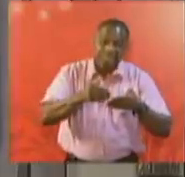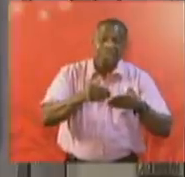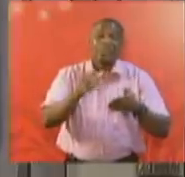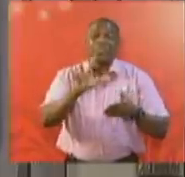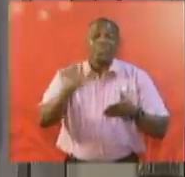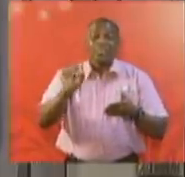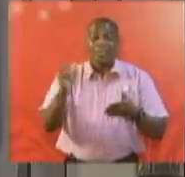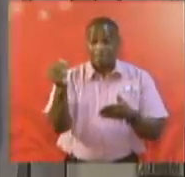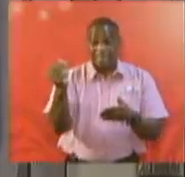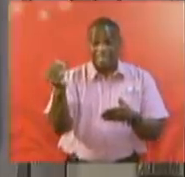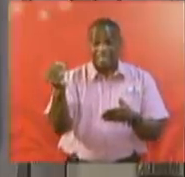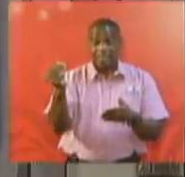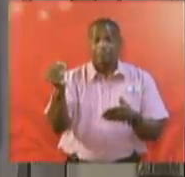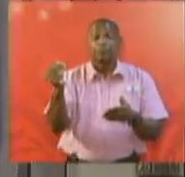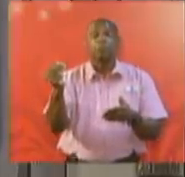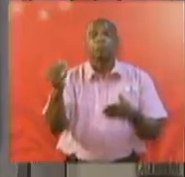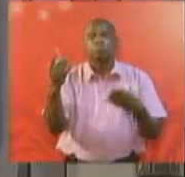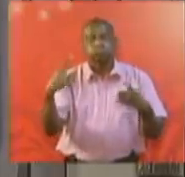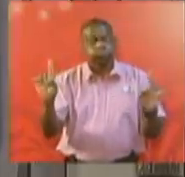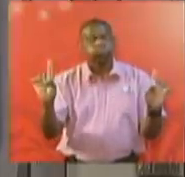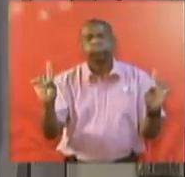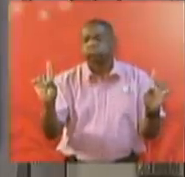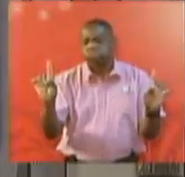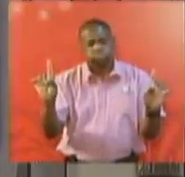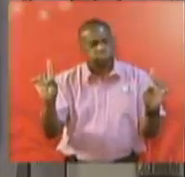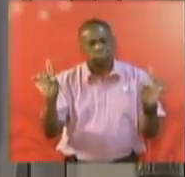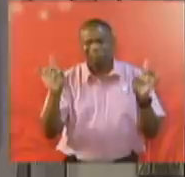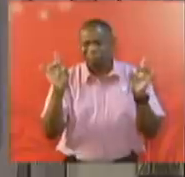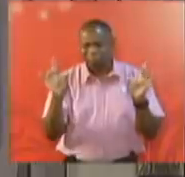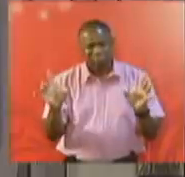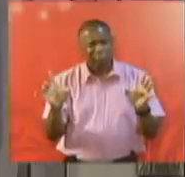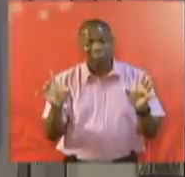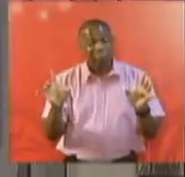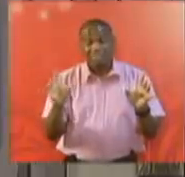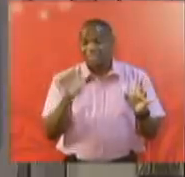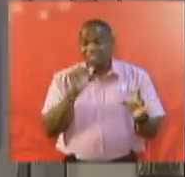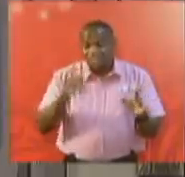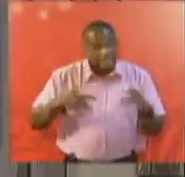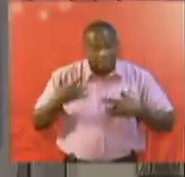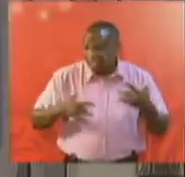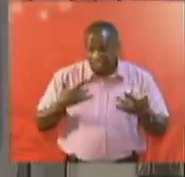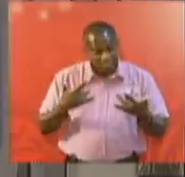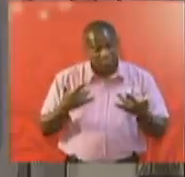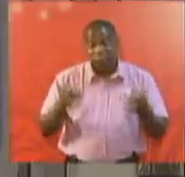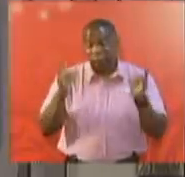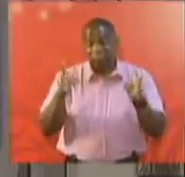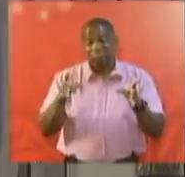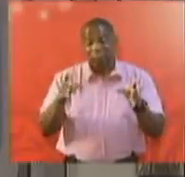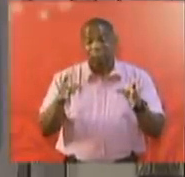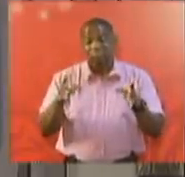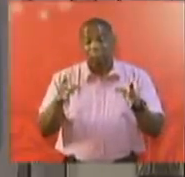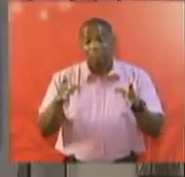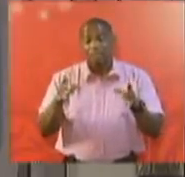million cases. We have, in fact, reached that. It is an unenviable target as a global community. We are now